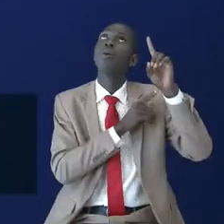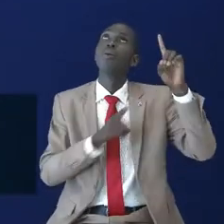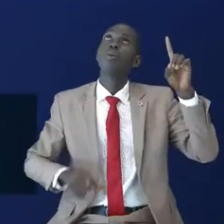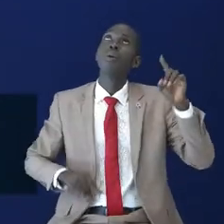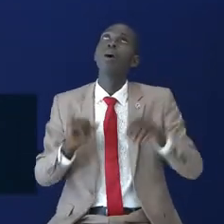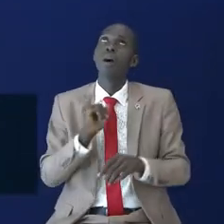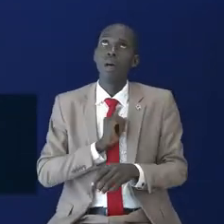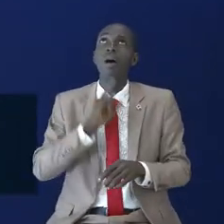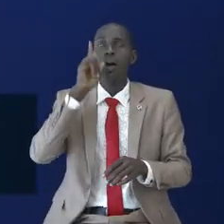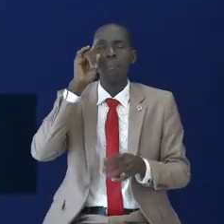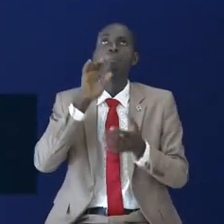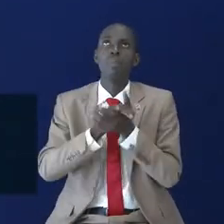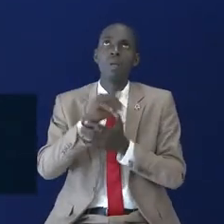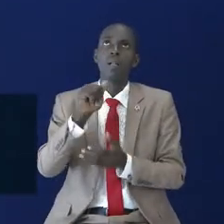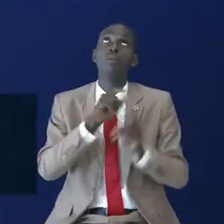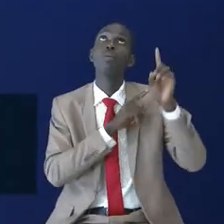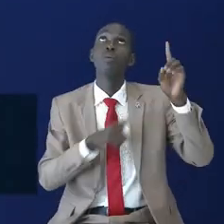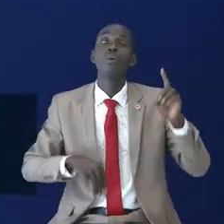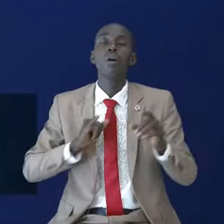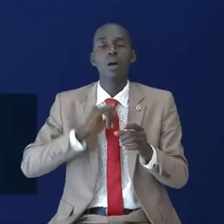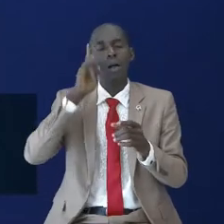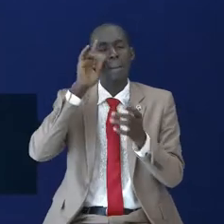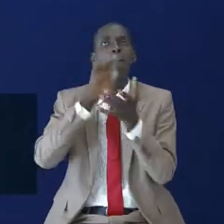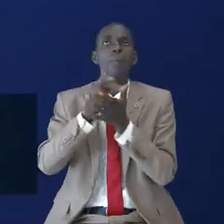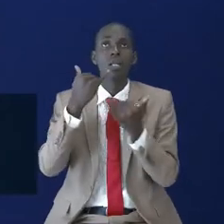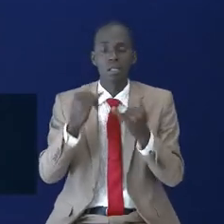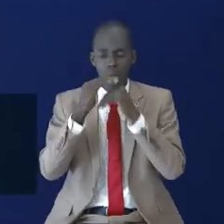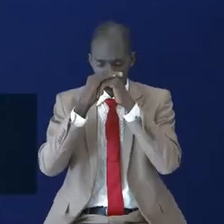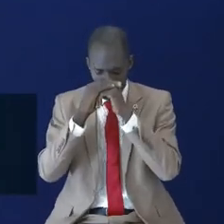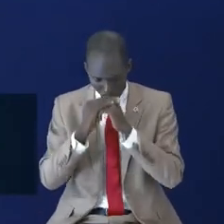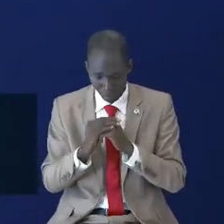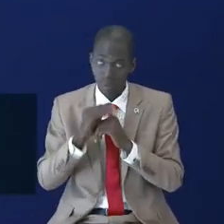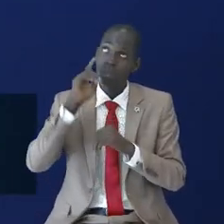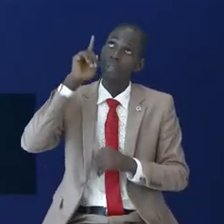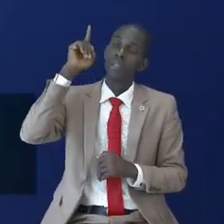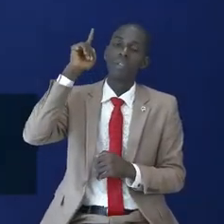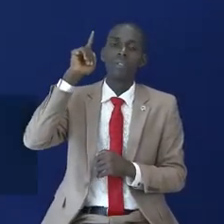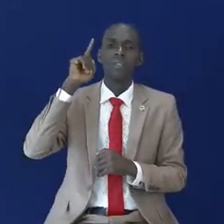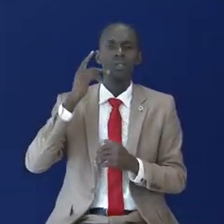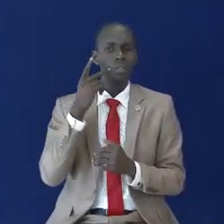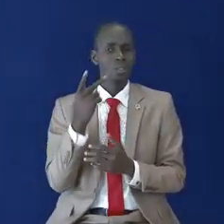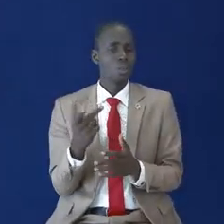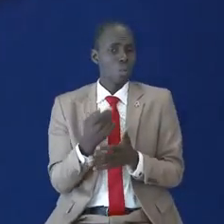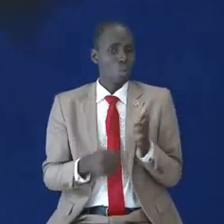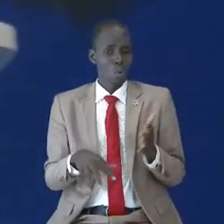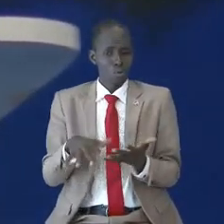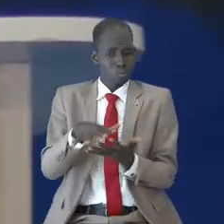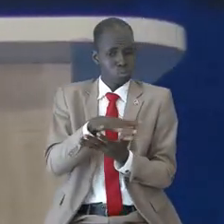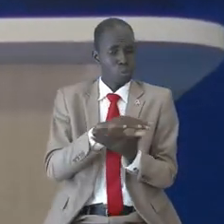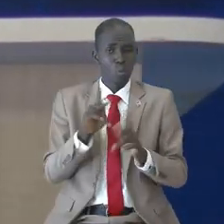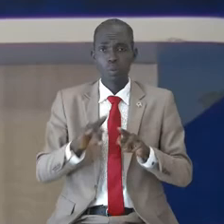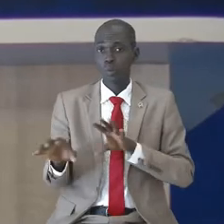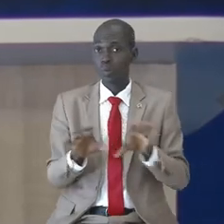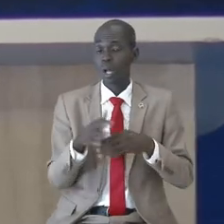believe. Lord, I believe. And he worshipped him. Now you see what those people did after they